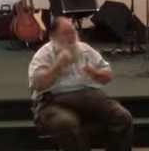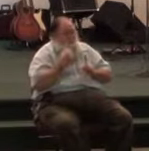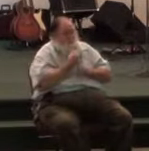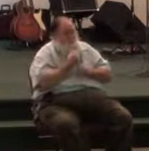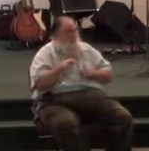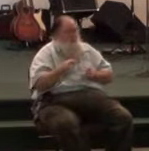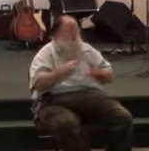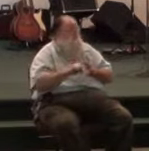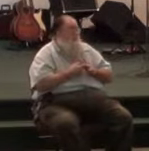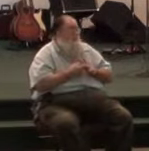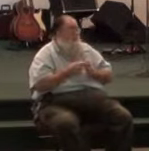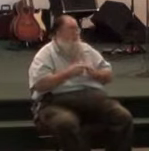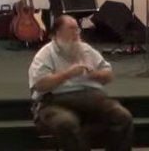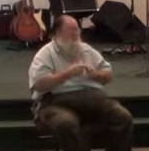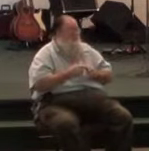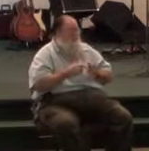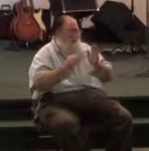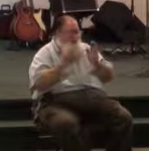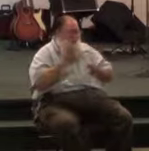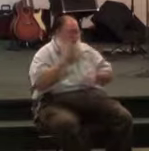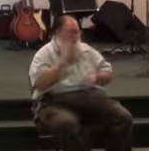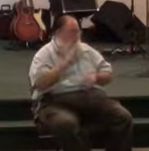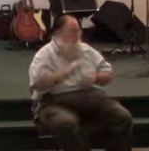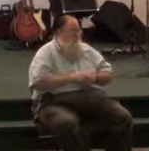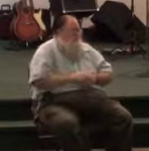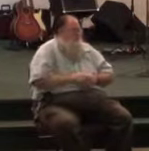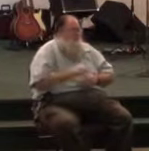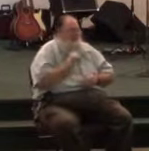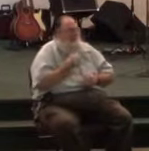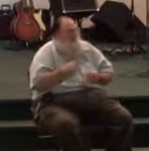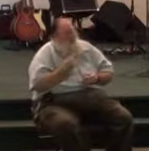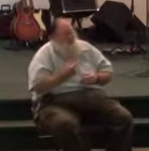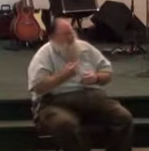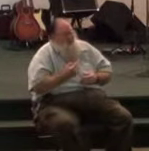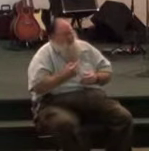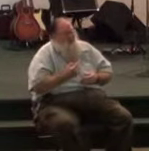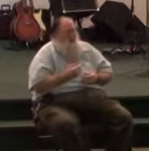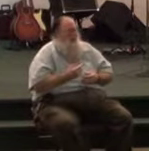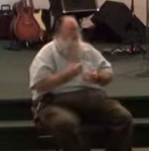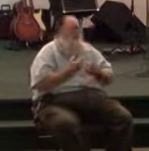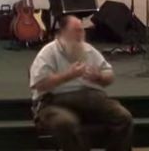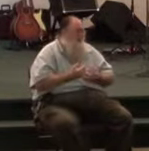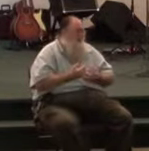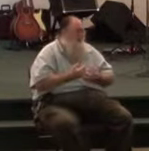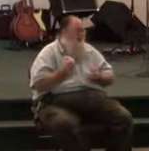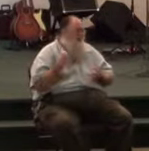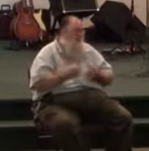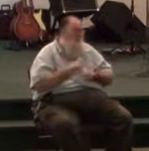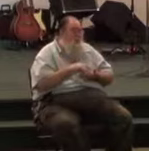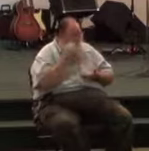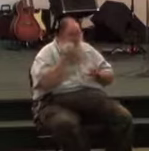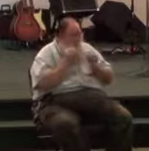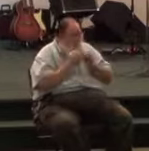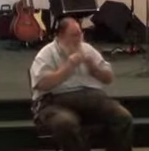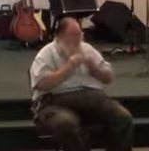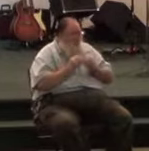out. You pick a seminary out. You might want to go to Grace or somewhere and learn